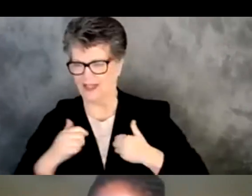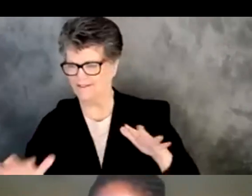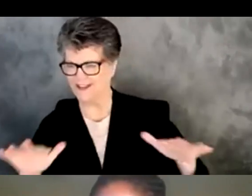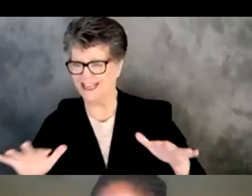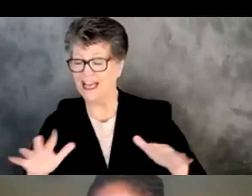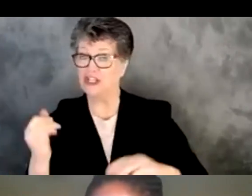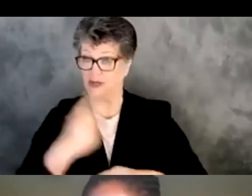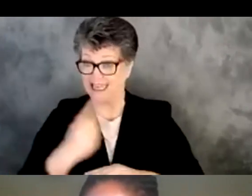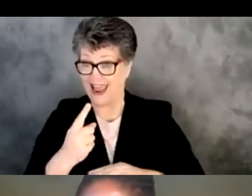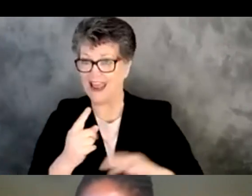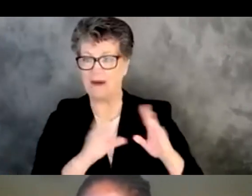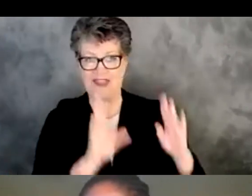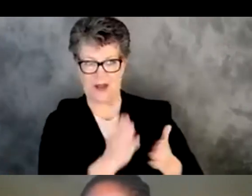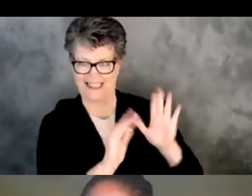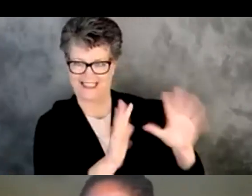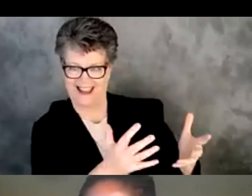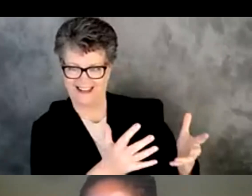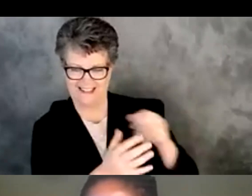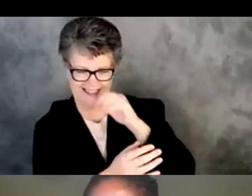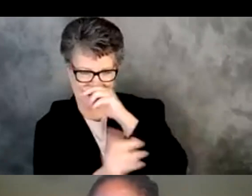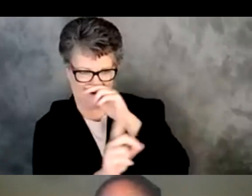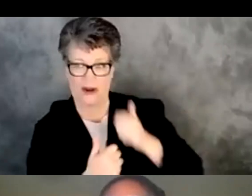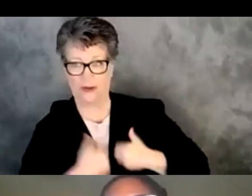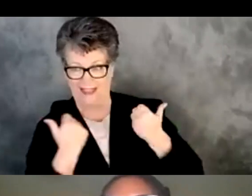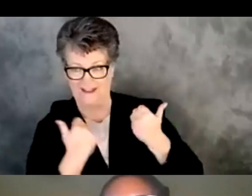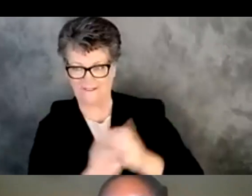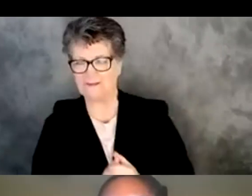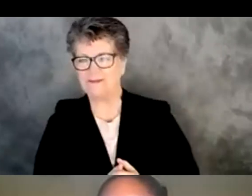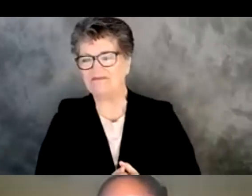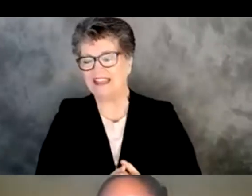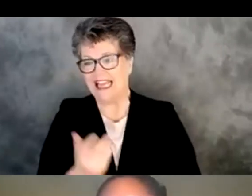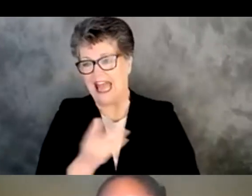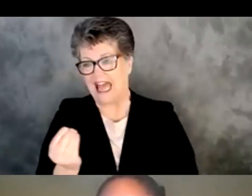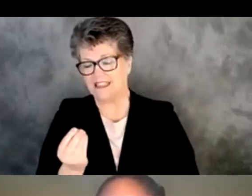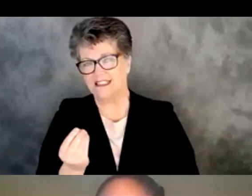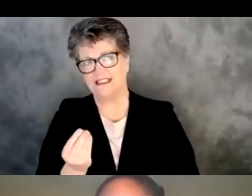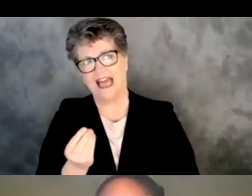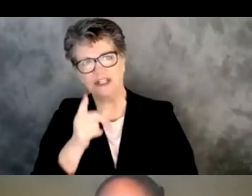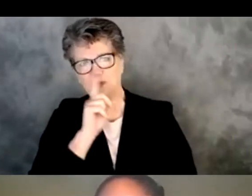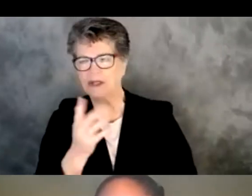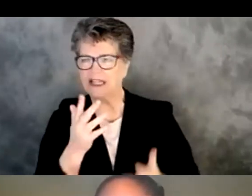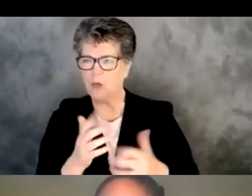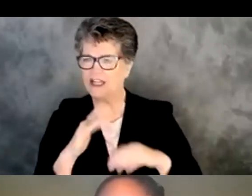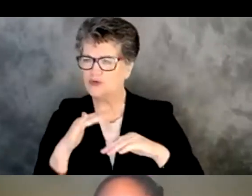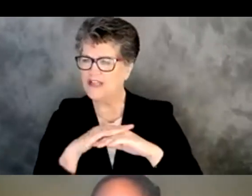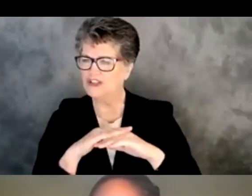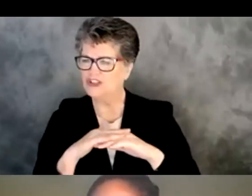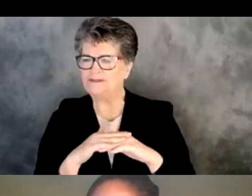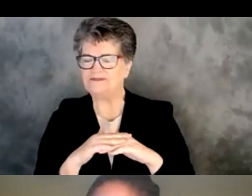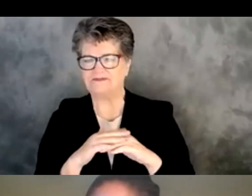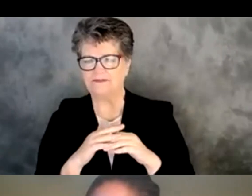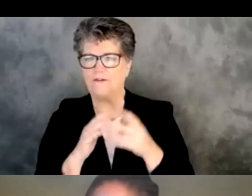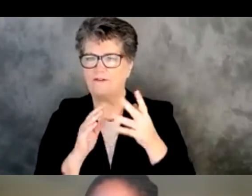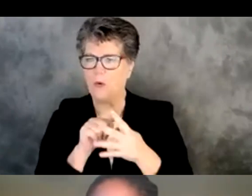we're going to talk about the housing side of where you live. And I just really wanted to touch really on kind of four